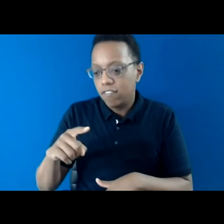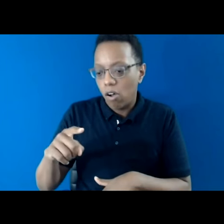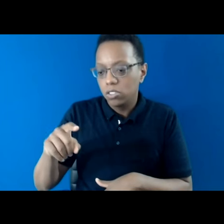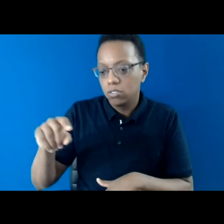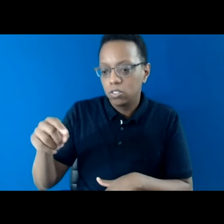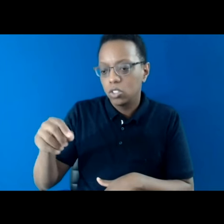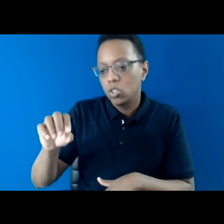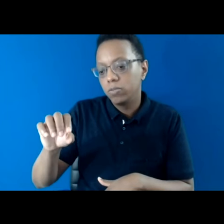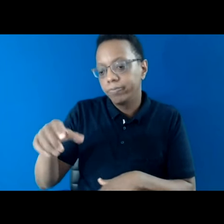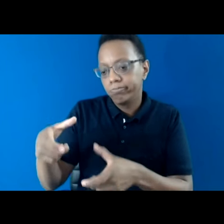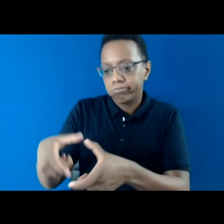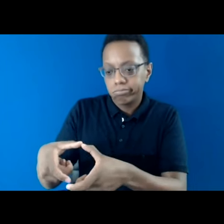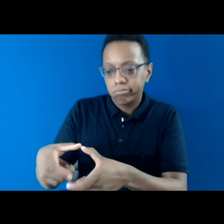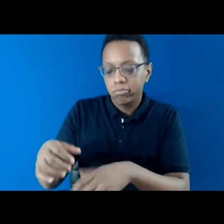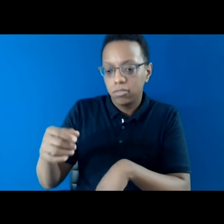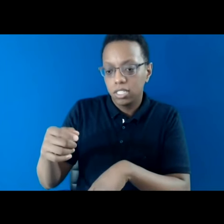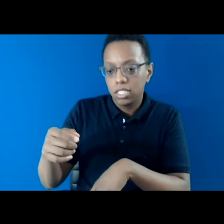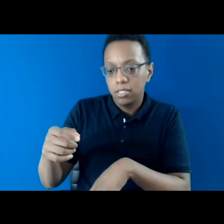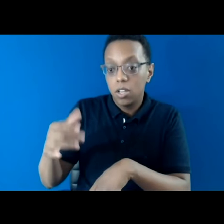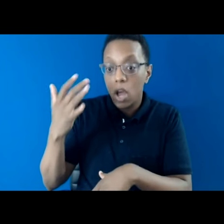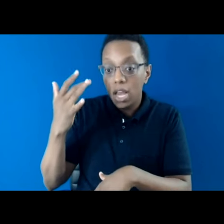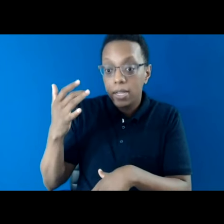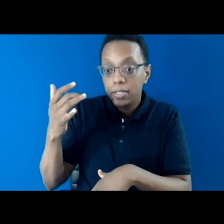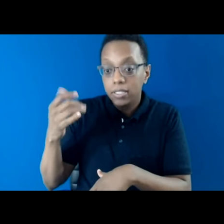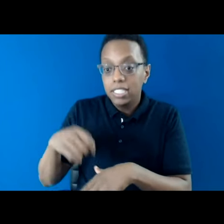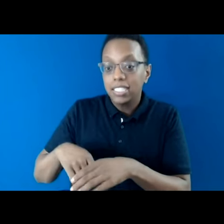definition of vagina means that it needs to be